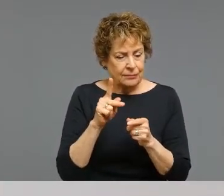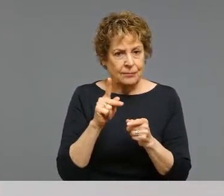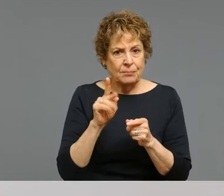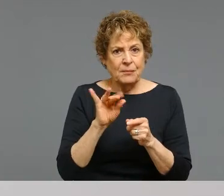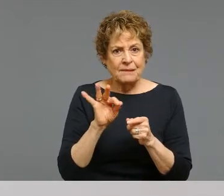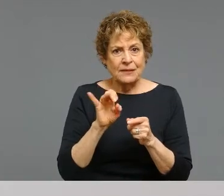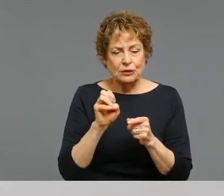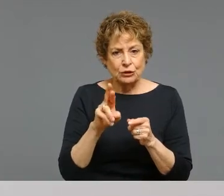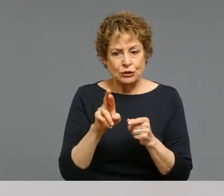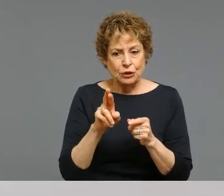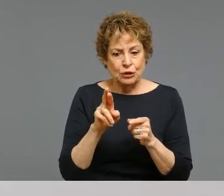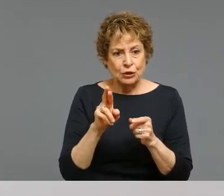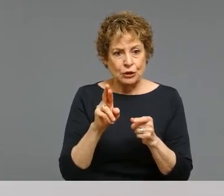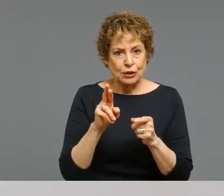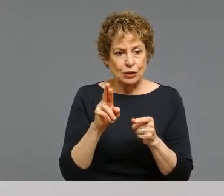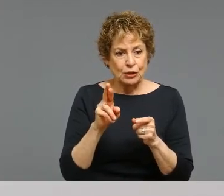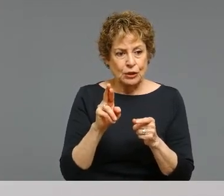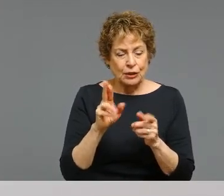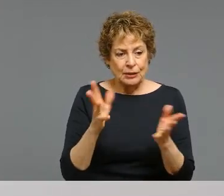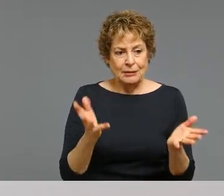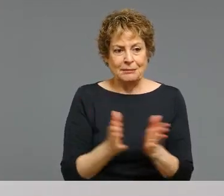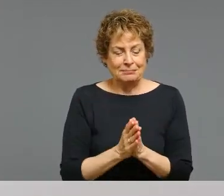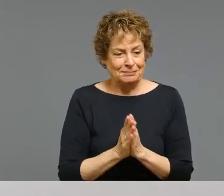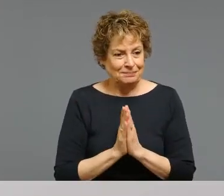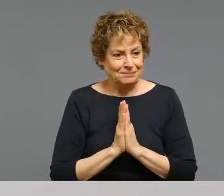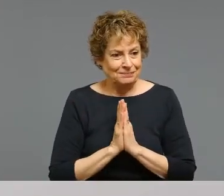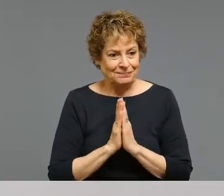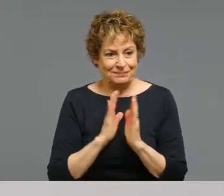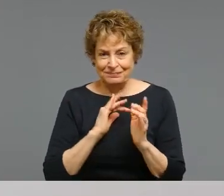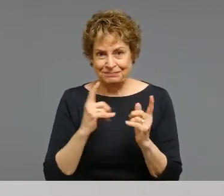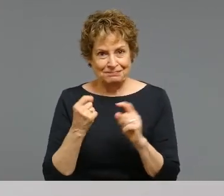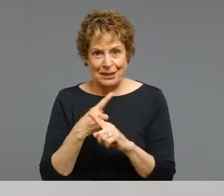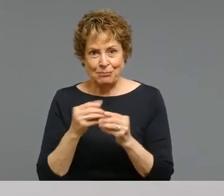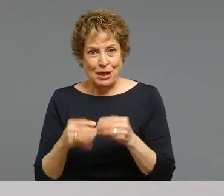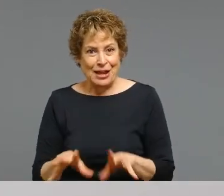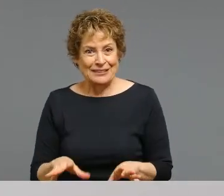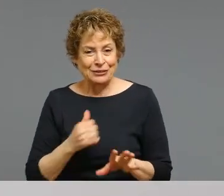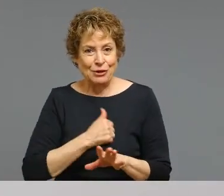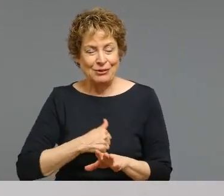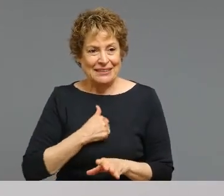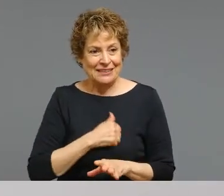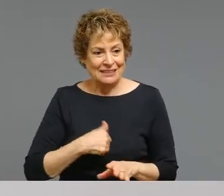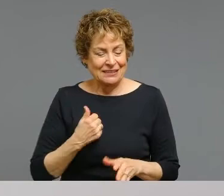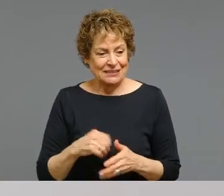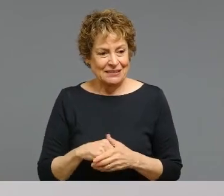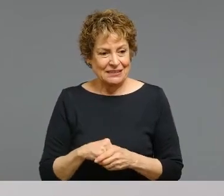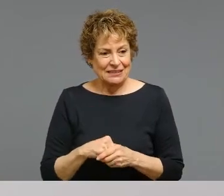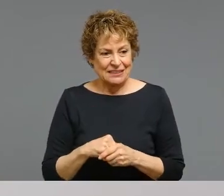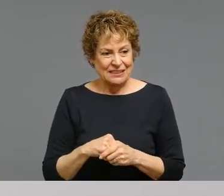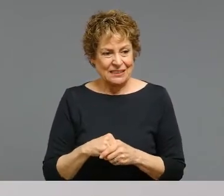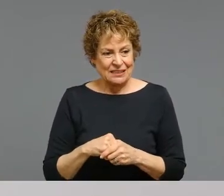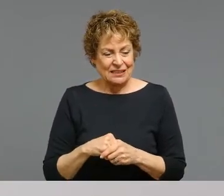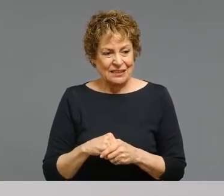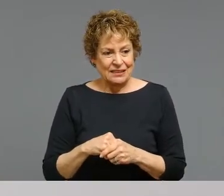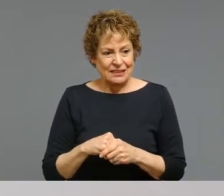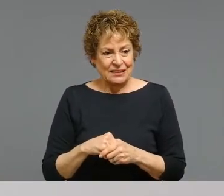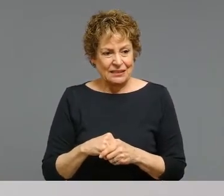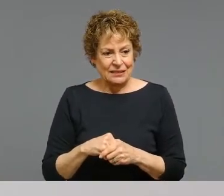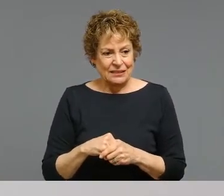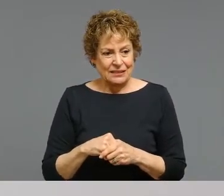you. I don't know that our smaller providers and our local public health departments have had